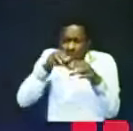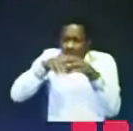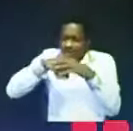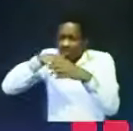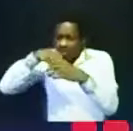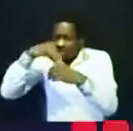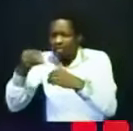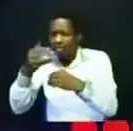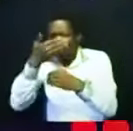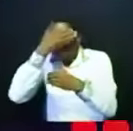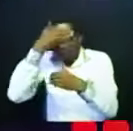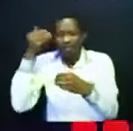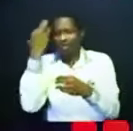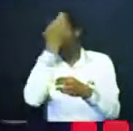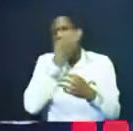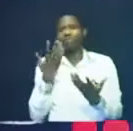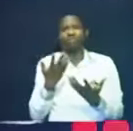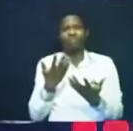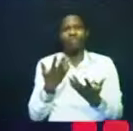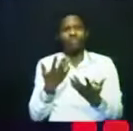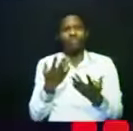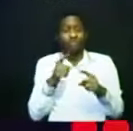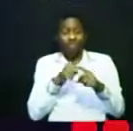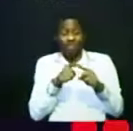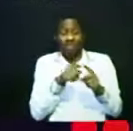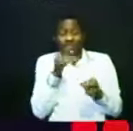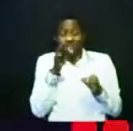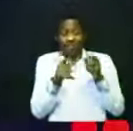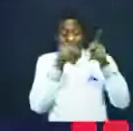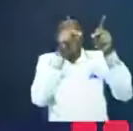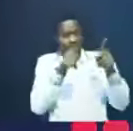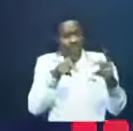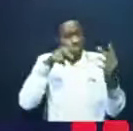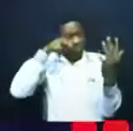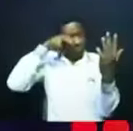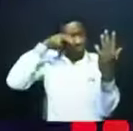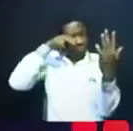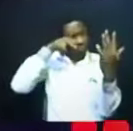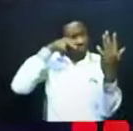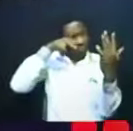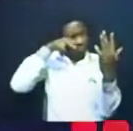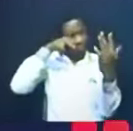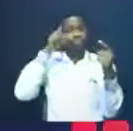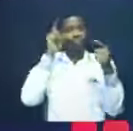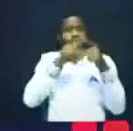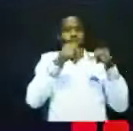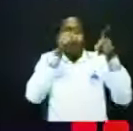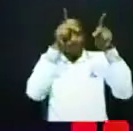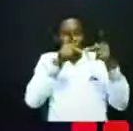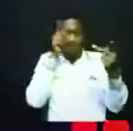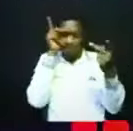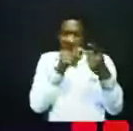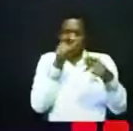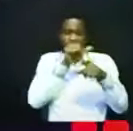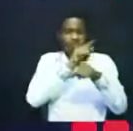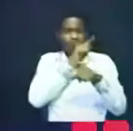looks intently into the perfect law that gives freedom, this word gives